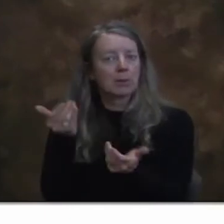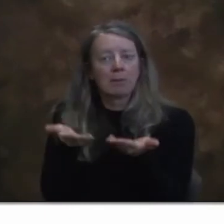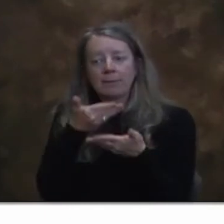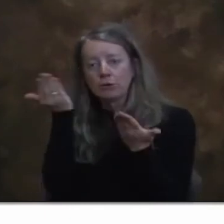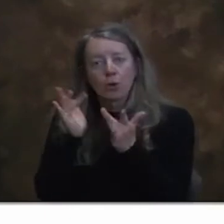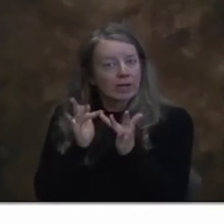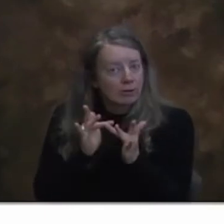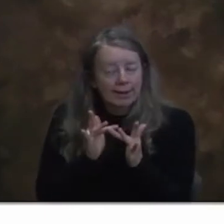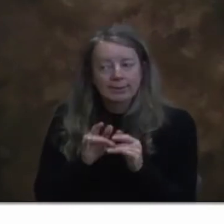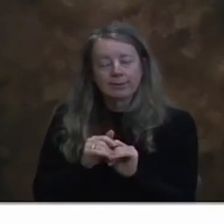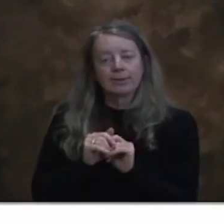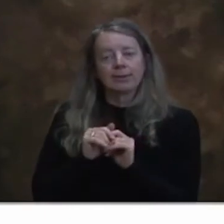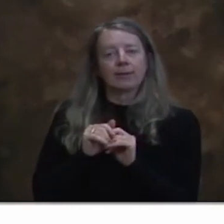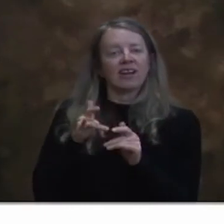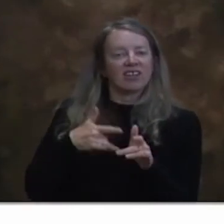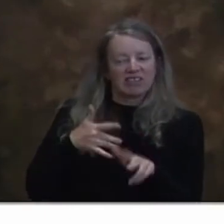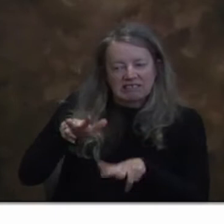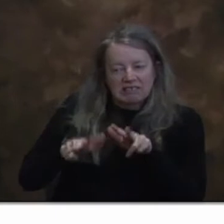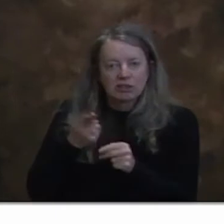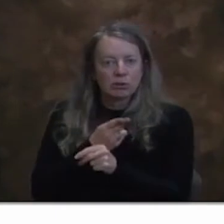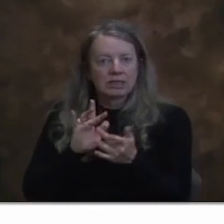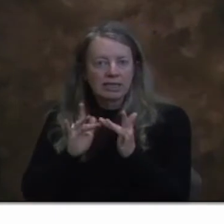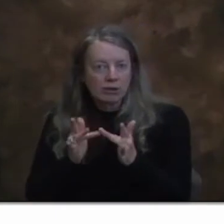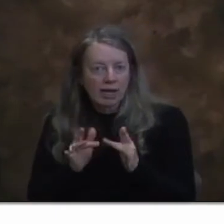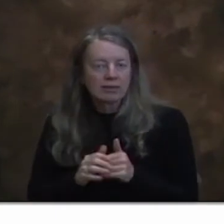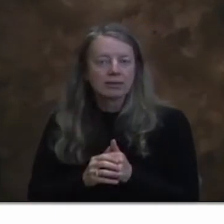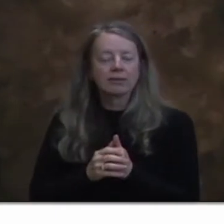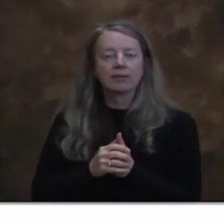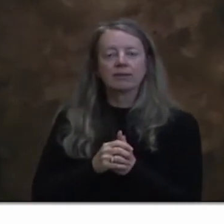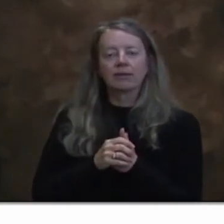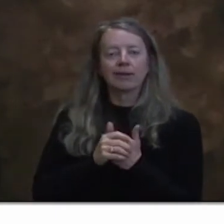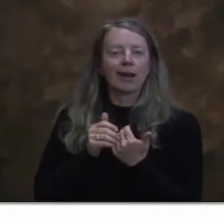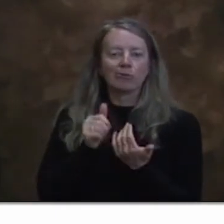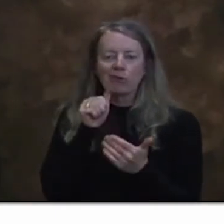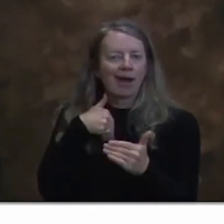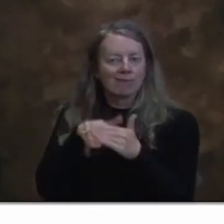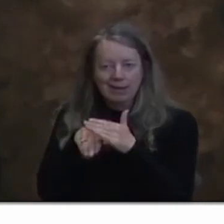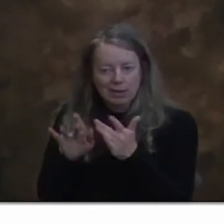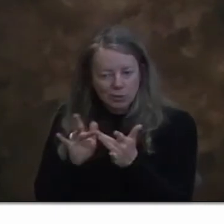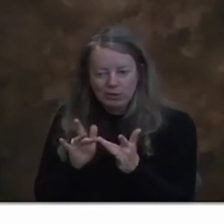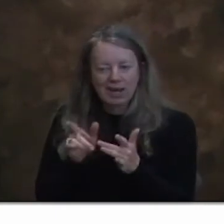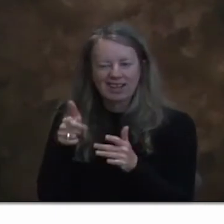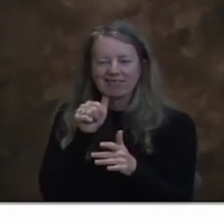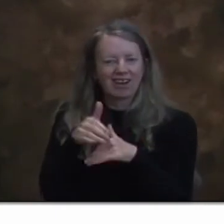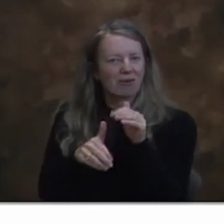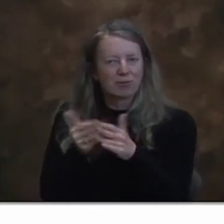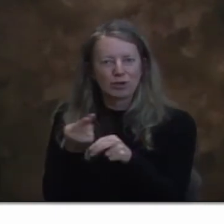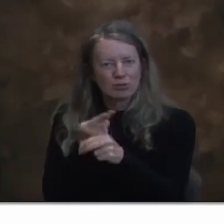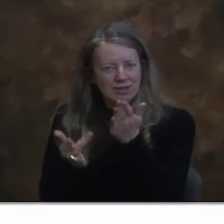connectivity or internet connection and access, or even limited comfort with technology, to help sign